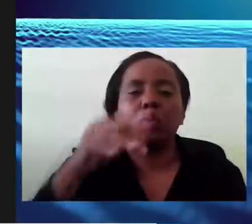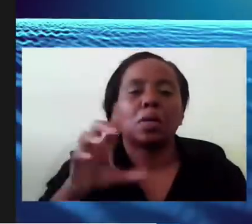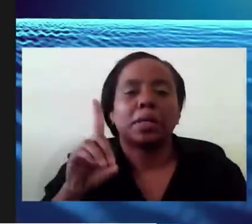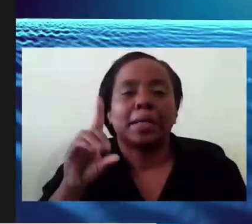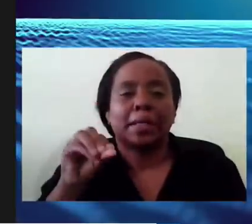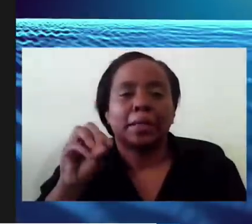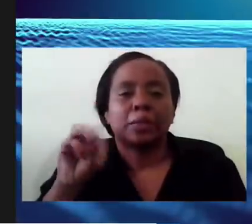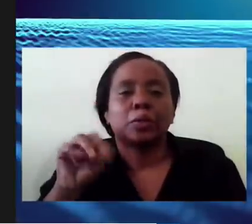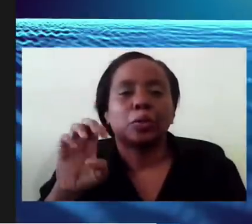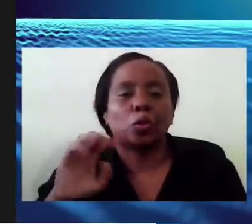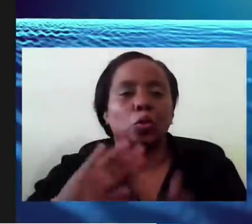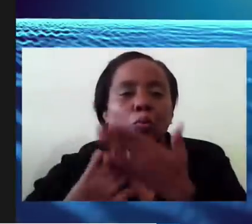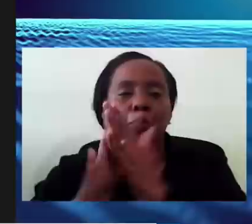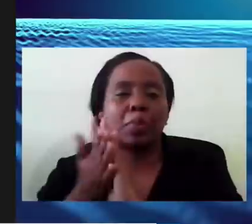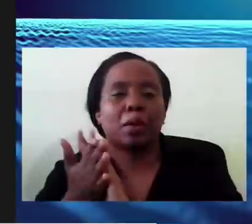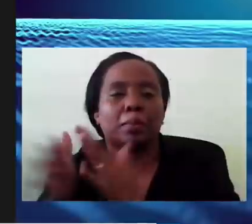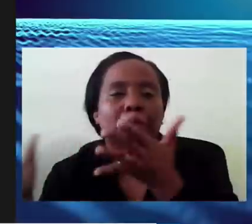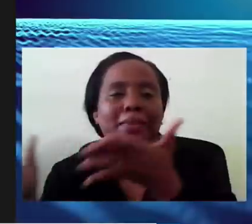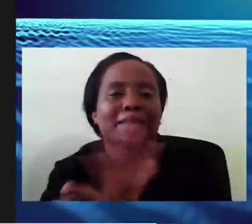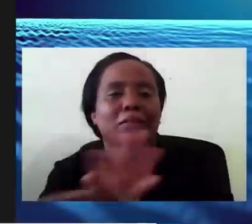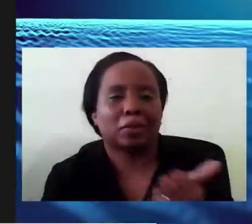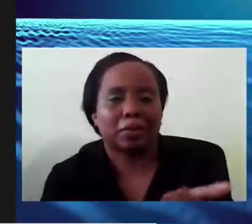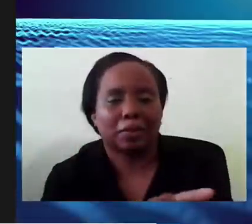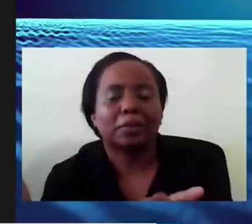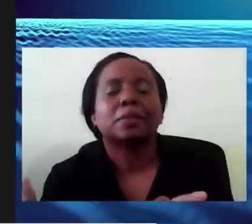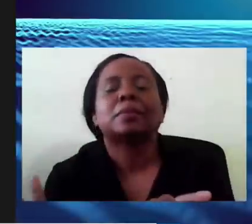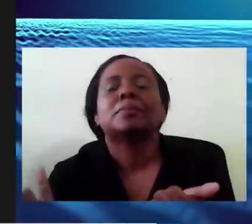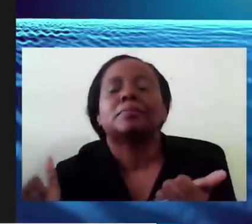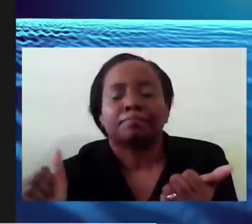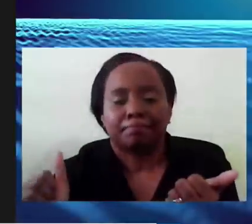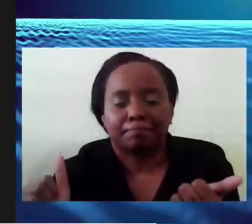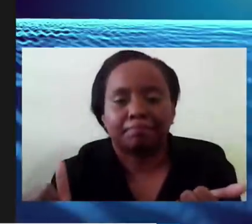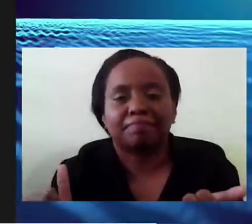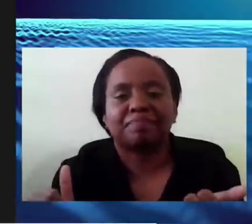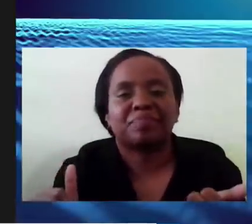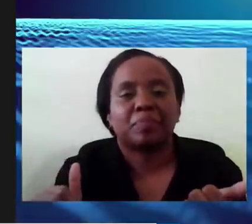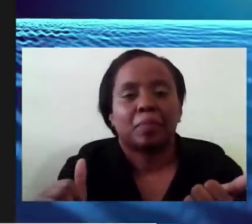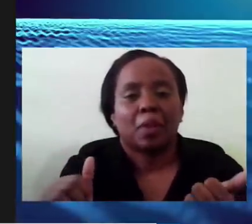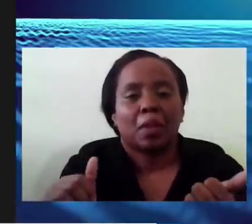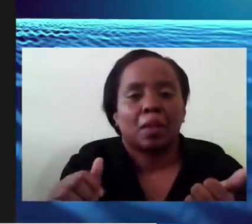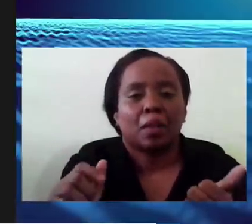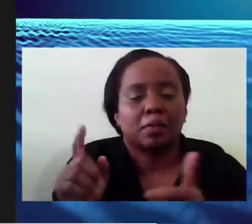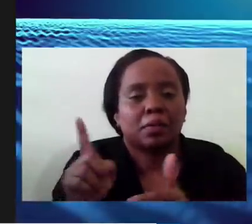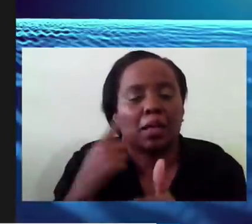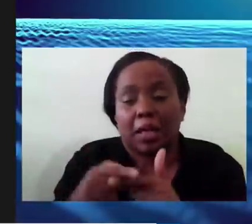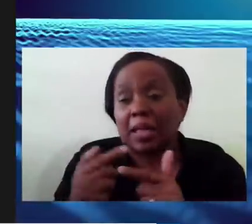morning. And then it has to rebuild itself, and then it acts like a little plug, and it keeps doing